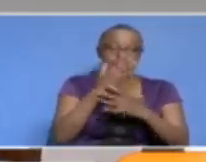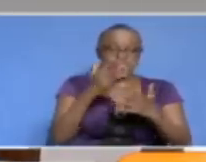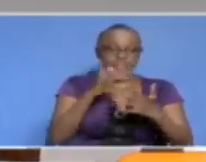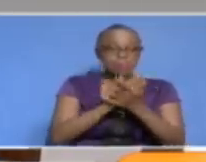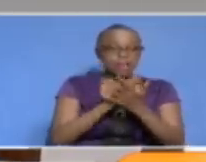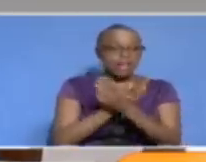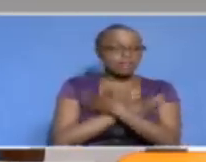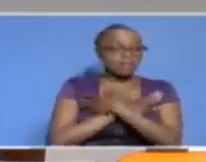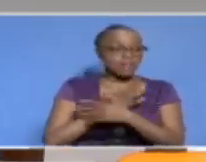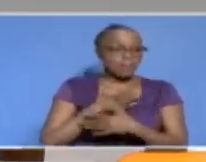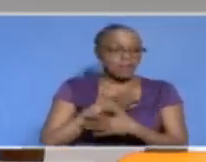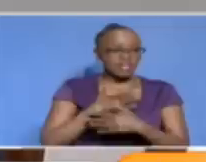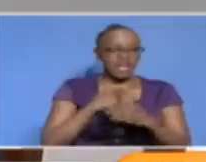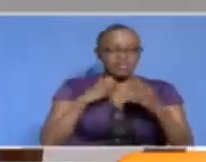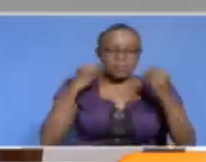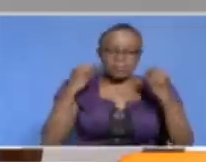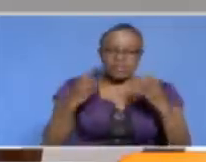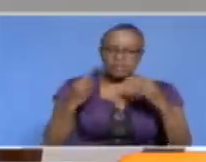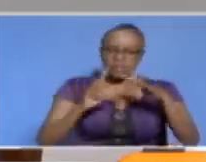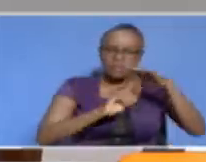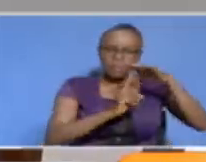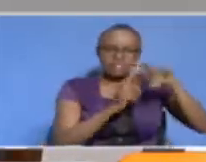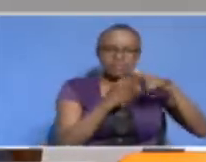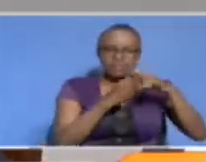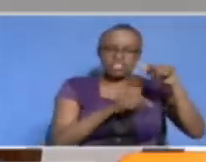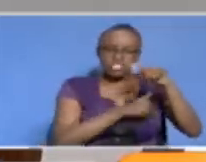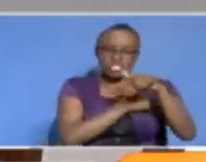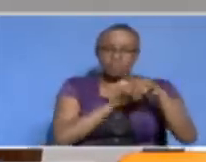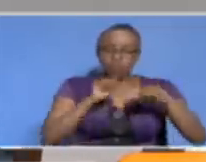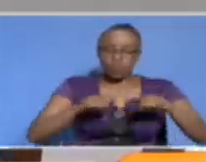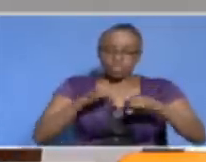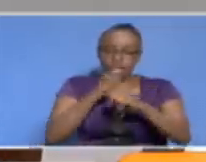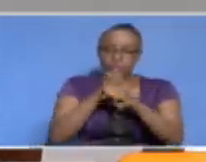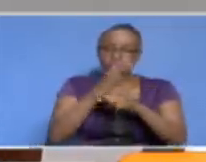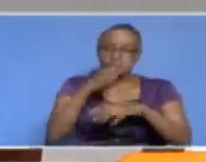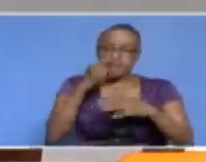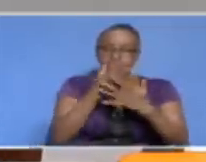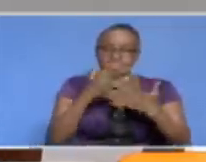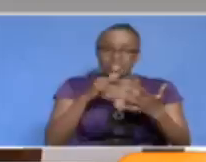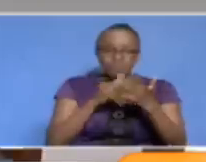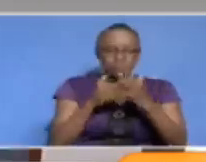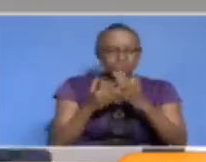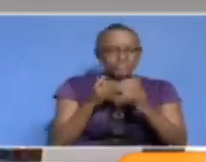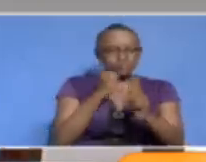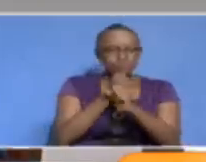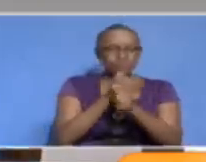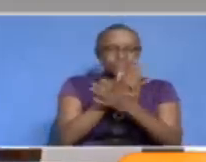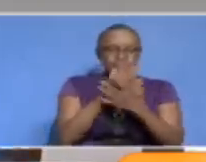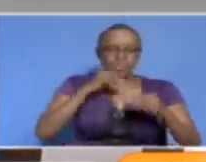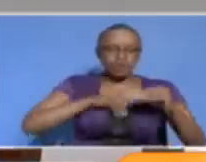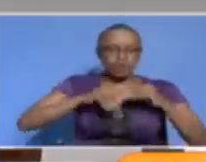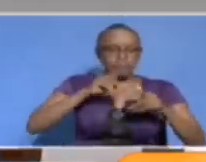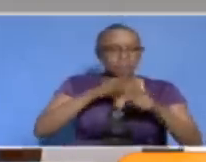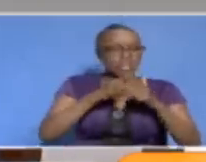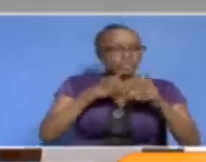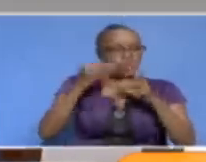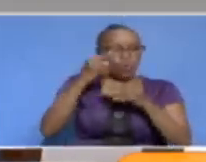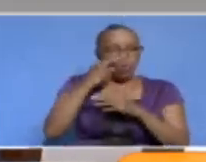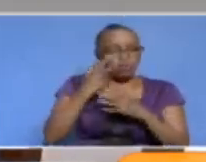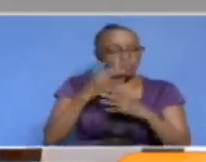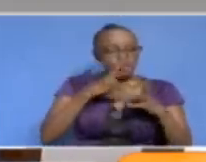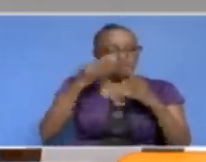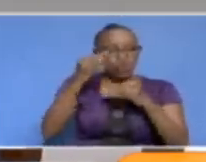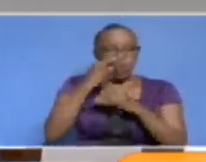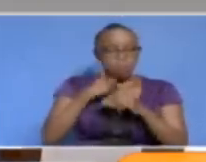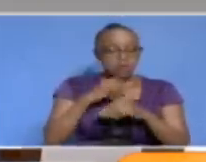friend. There are still ministers who are there, chief officers who are there, because they're doing the right thing. You do things corruptly, you just go home. In a corrupt way, you go home.